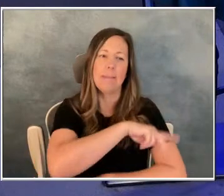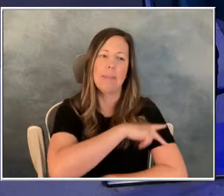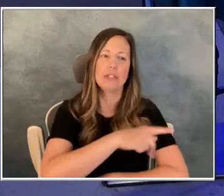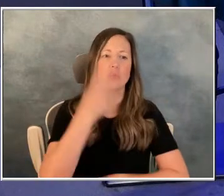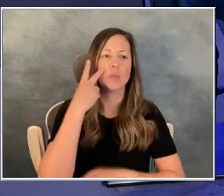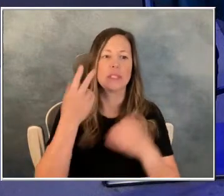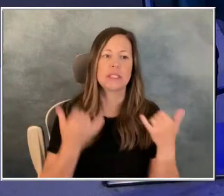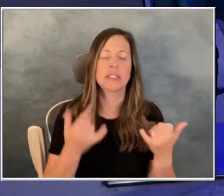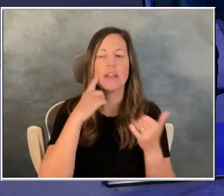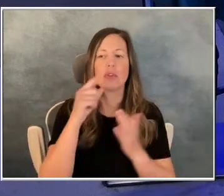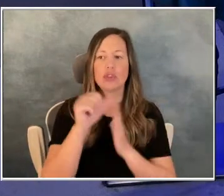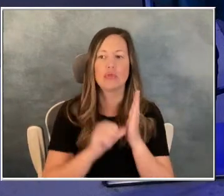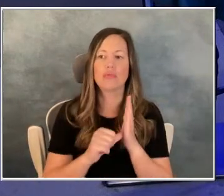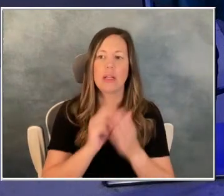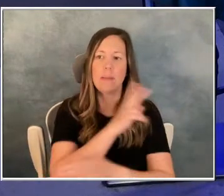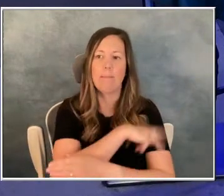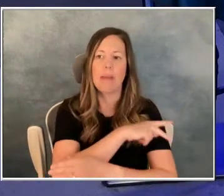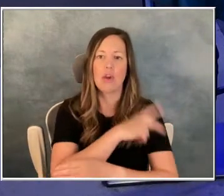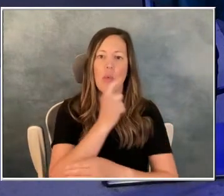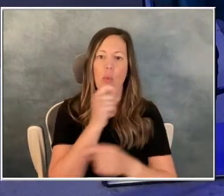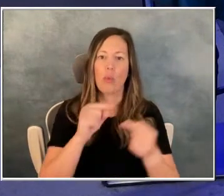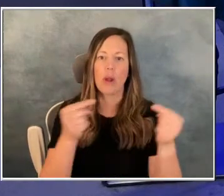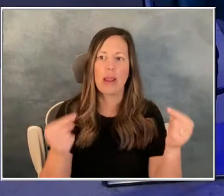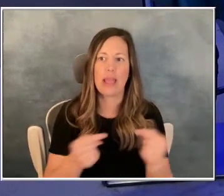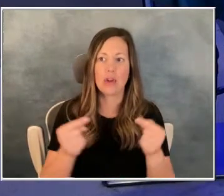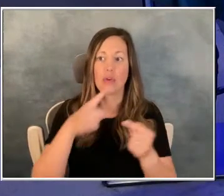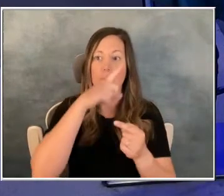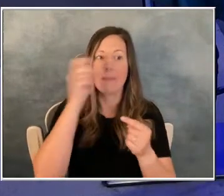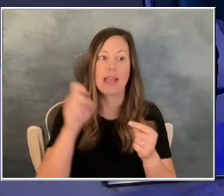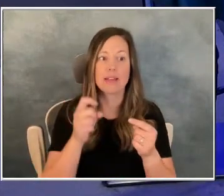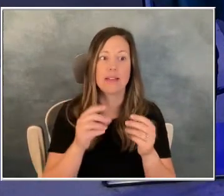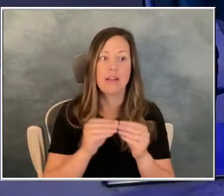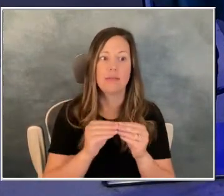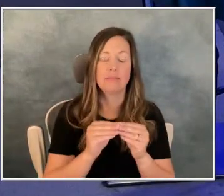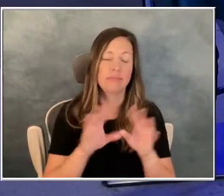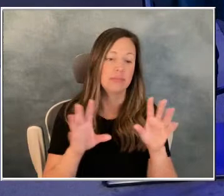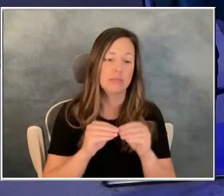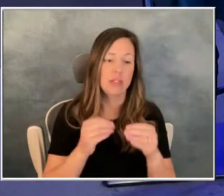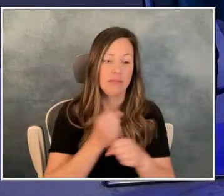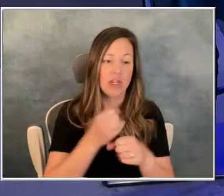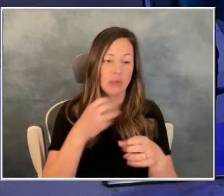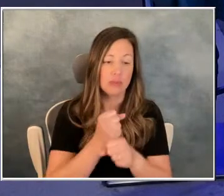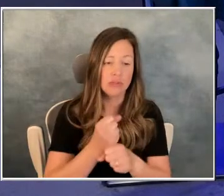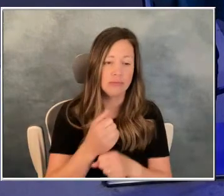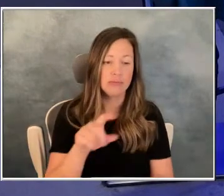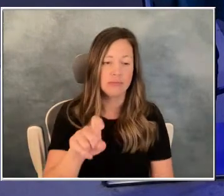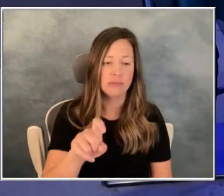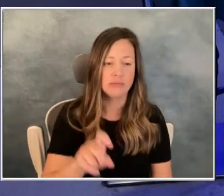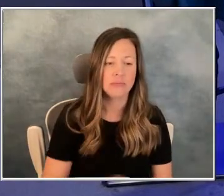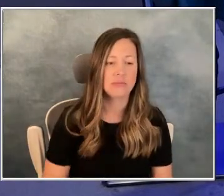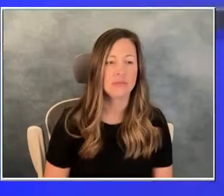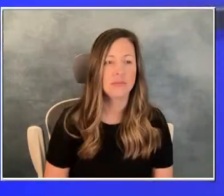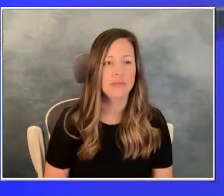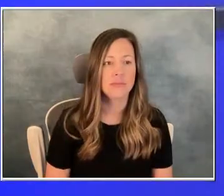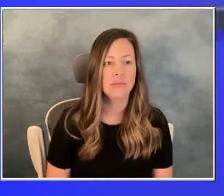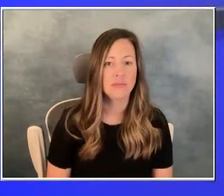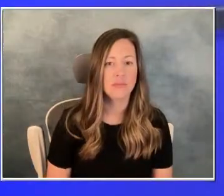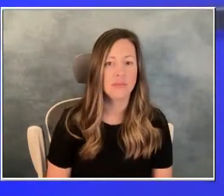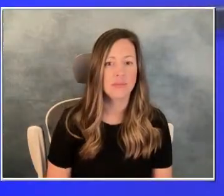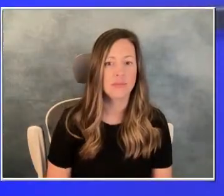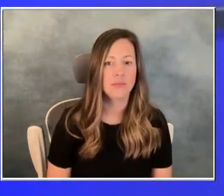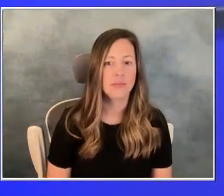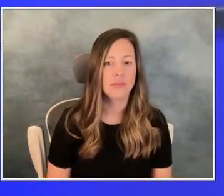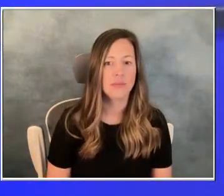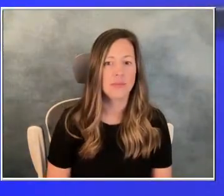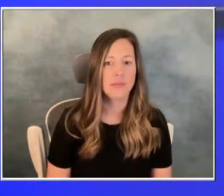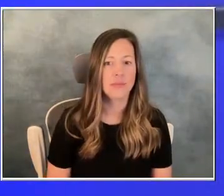surgery patients who were injured because of fireworks over the weekend? I do not know at this moment.